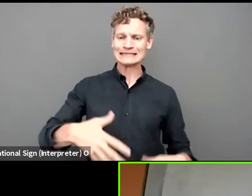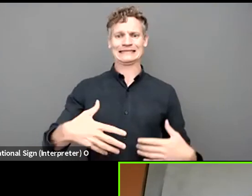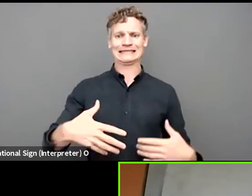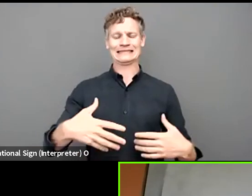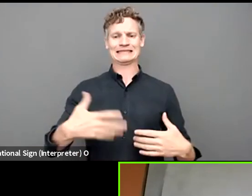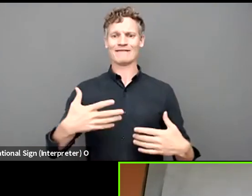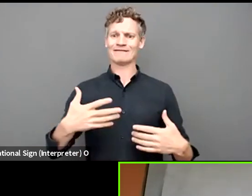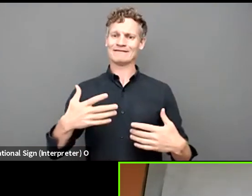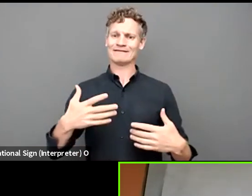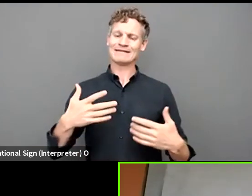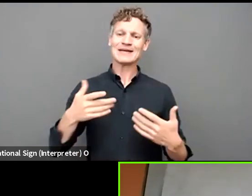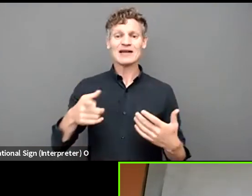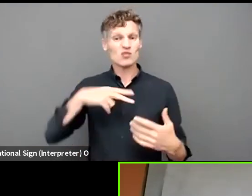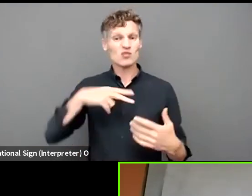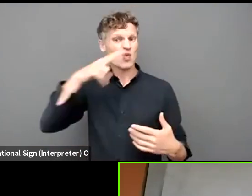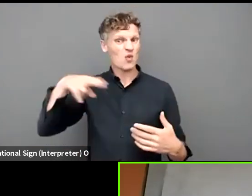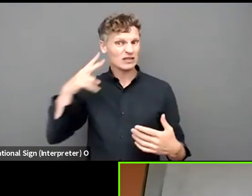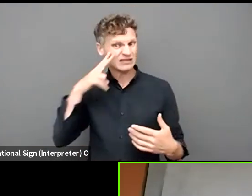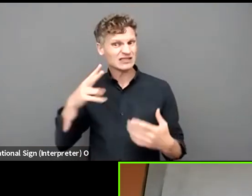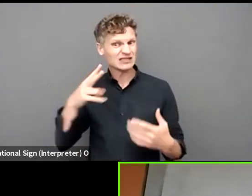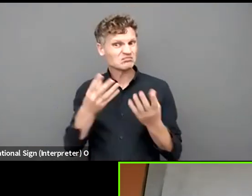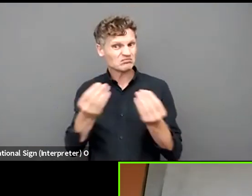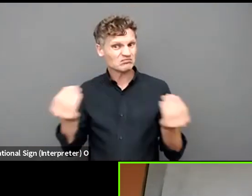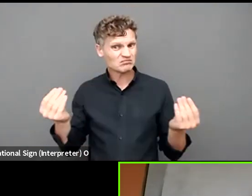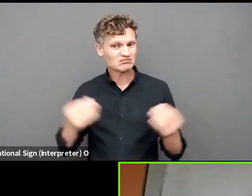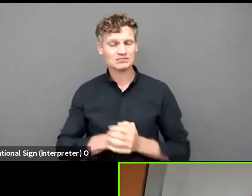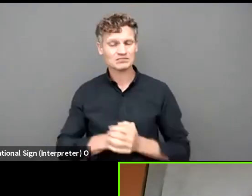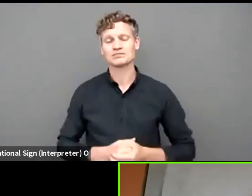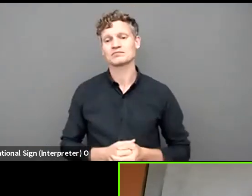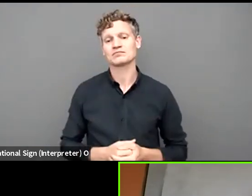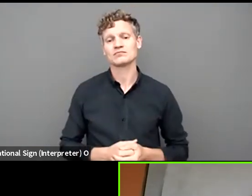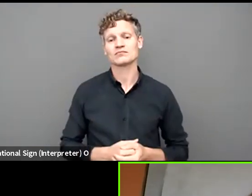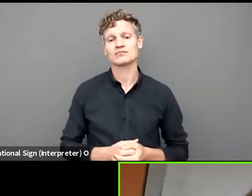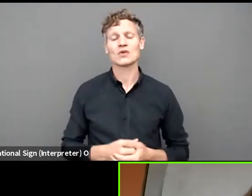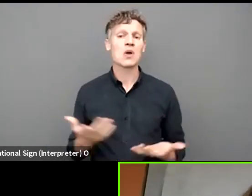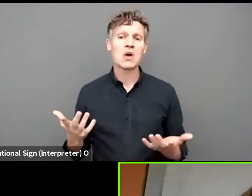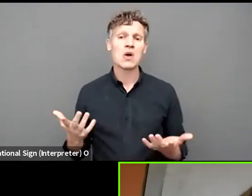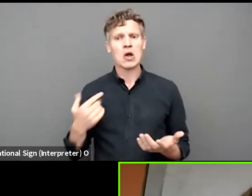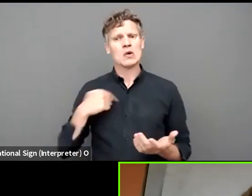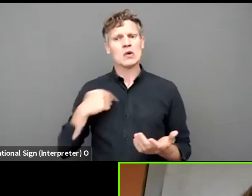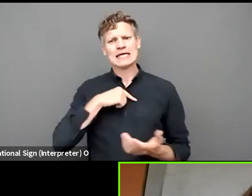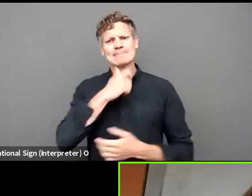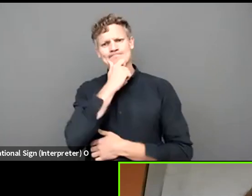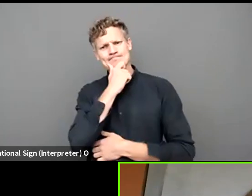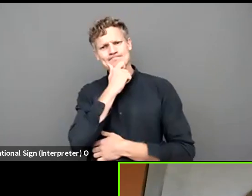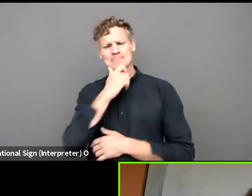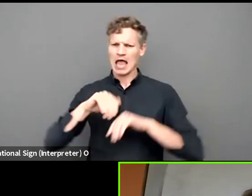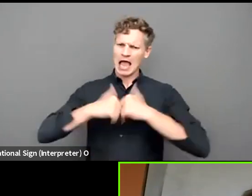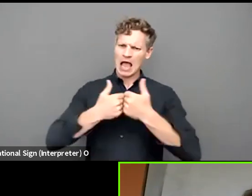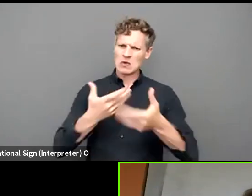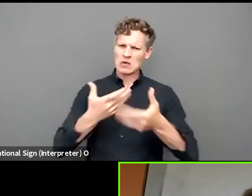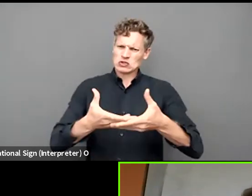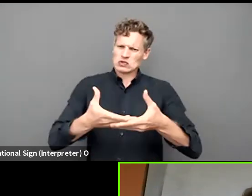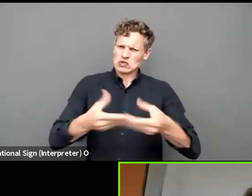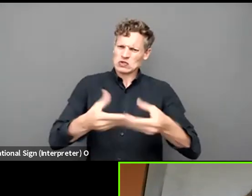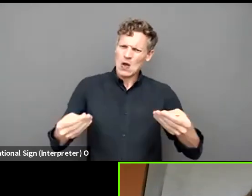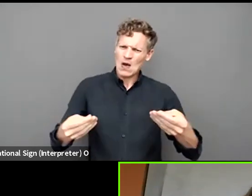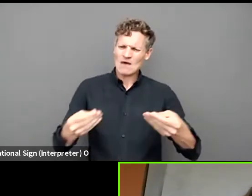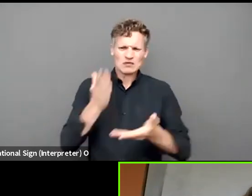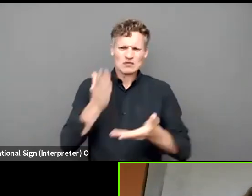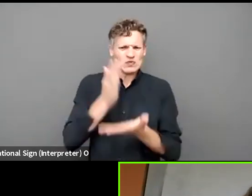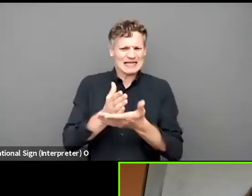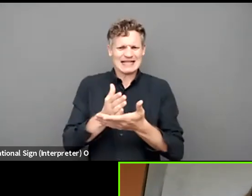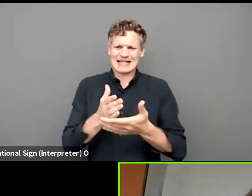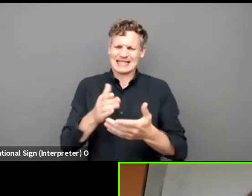should ask ourselves how we can solve some of the more, let's say, root causes of it. And I think it has to do with making